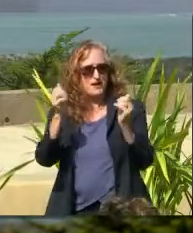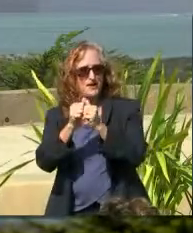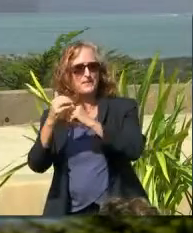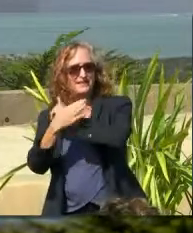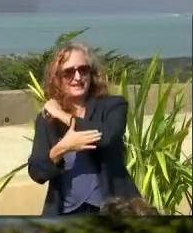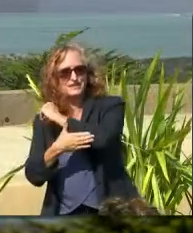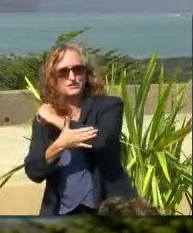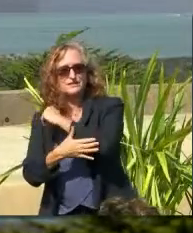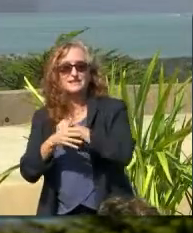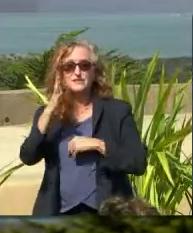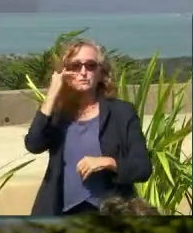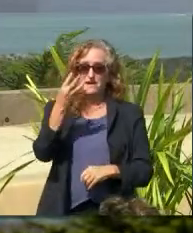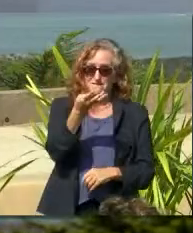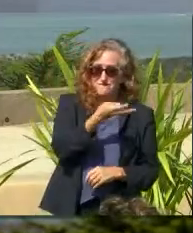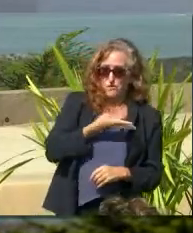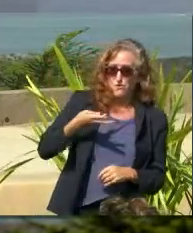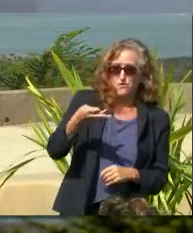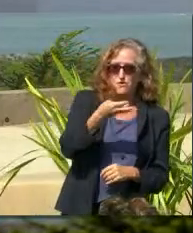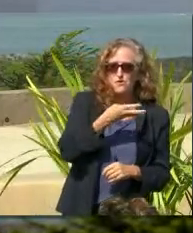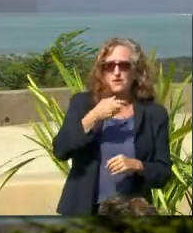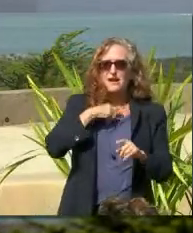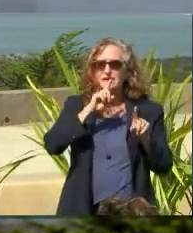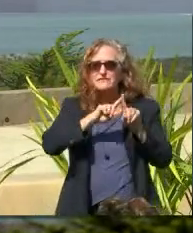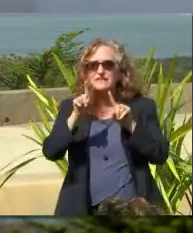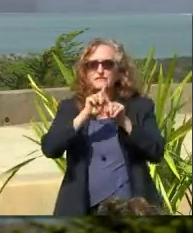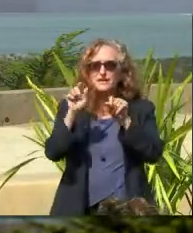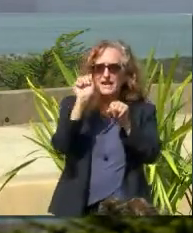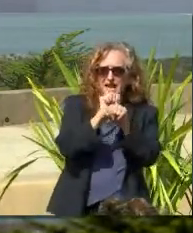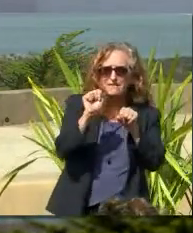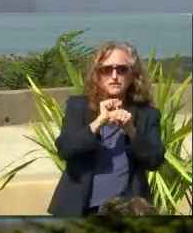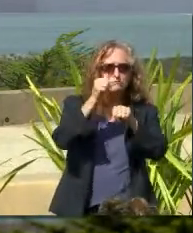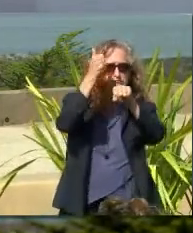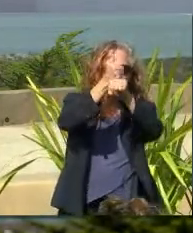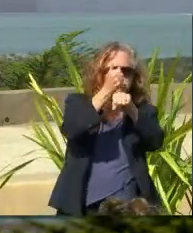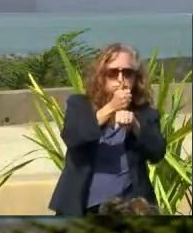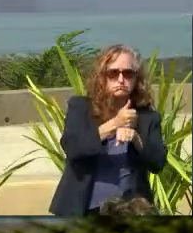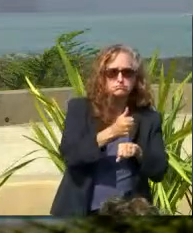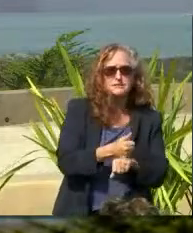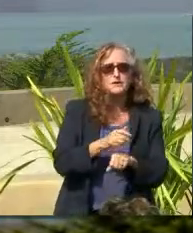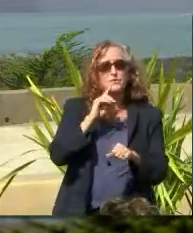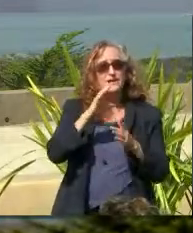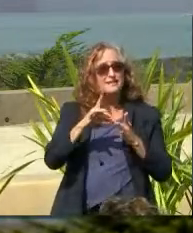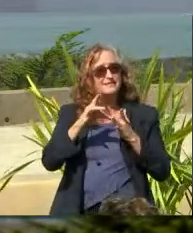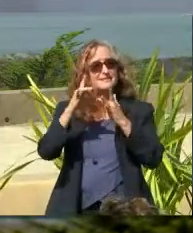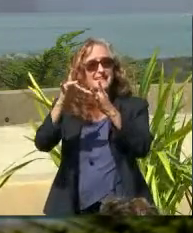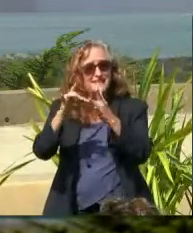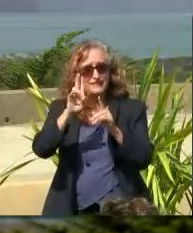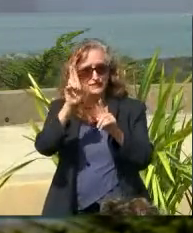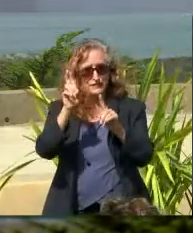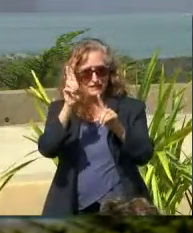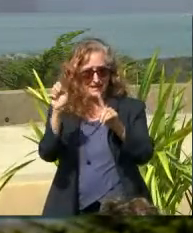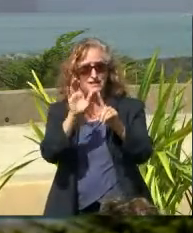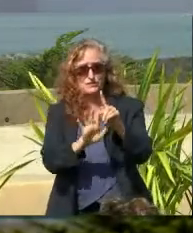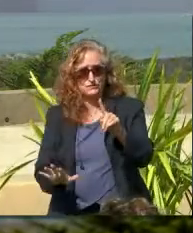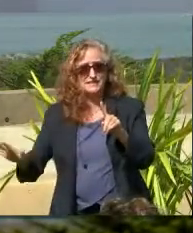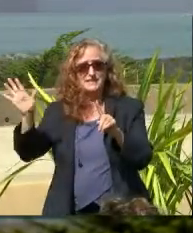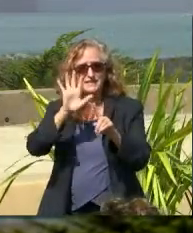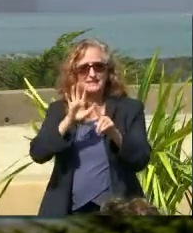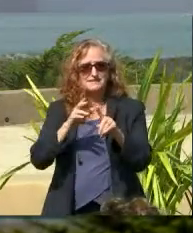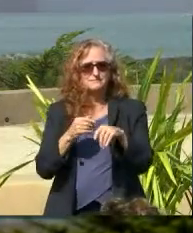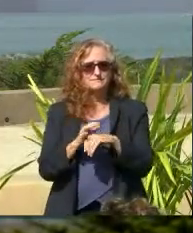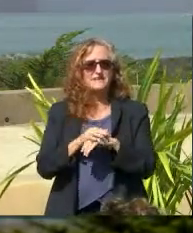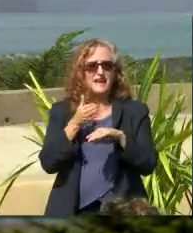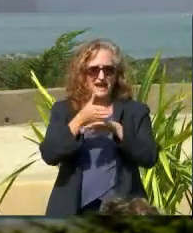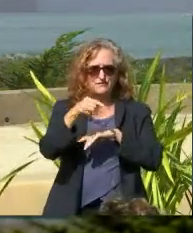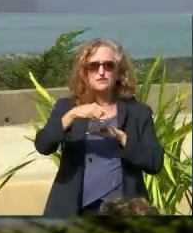four jurisdictions have numerous efforts which are going to lead the United States for the next steps after this bill that Congress